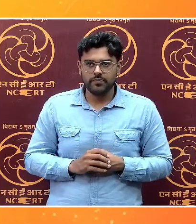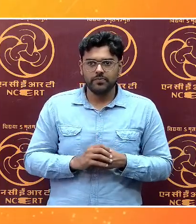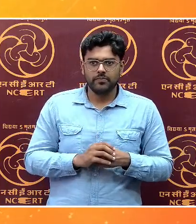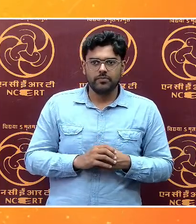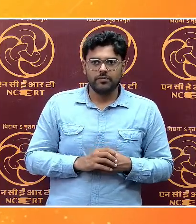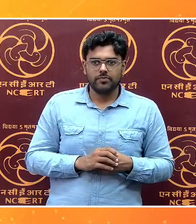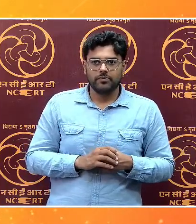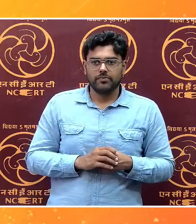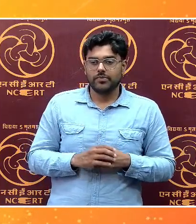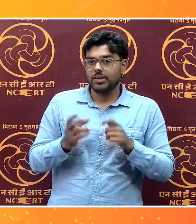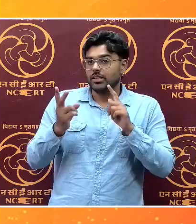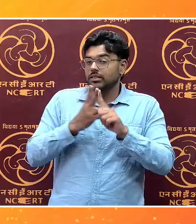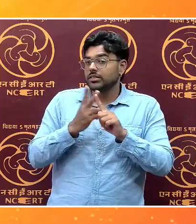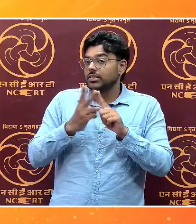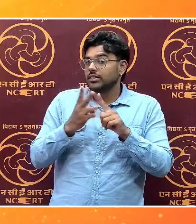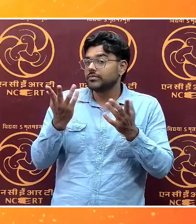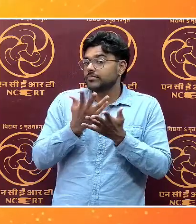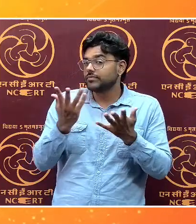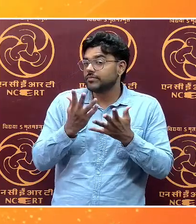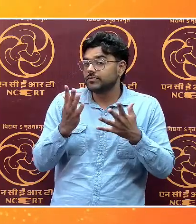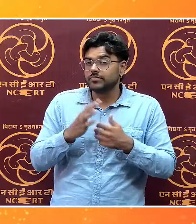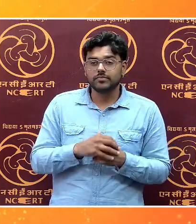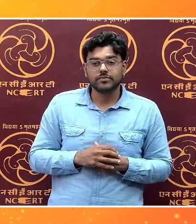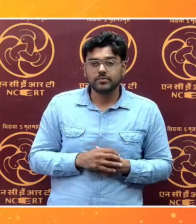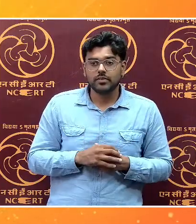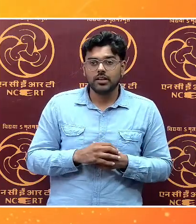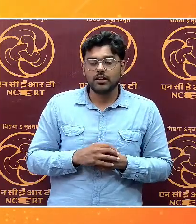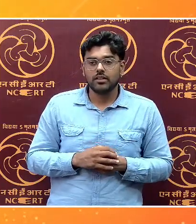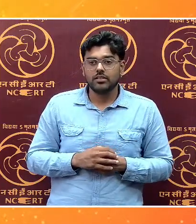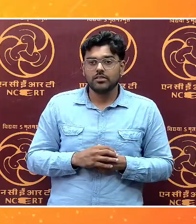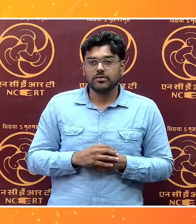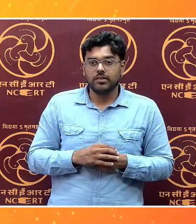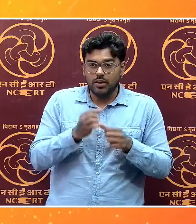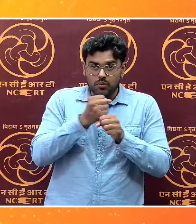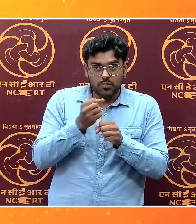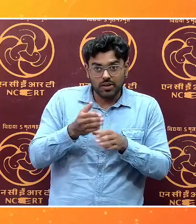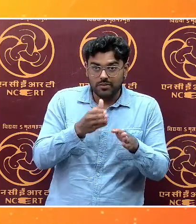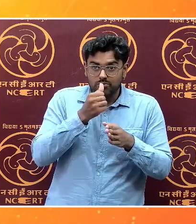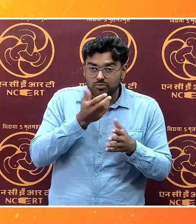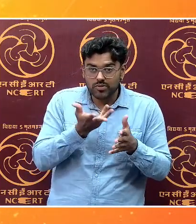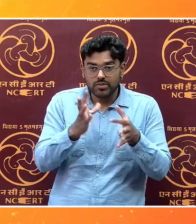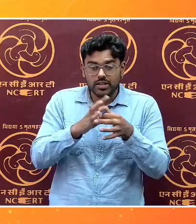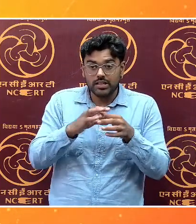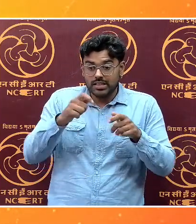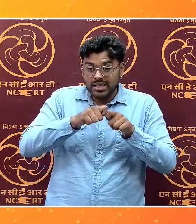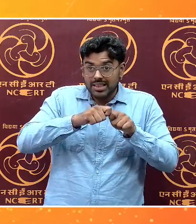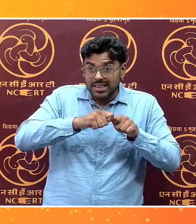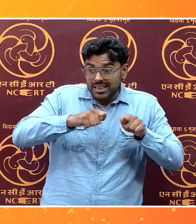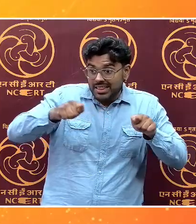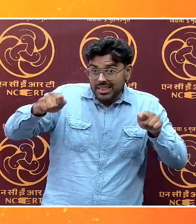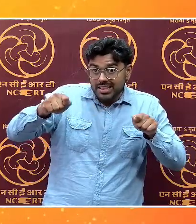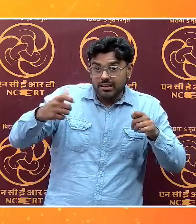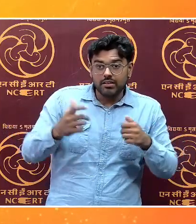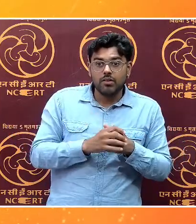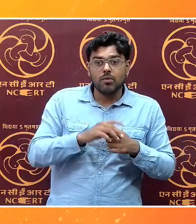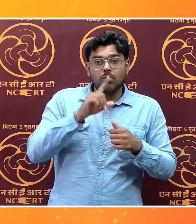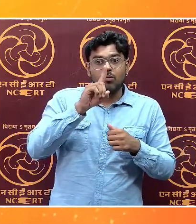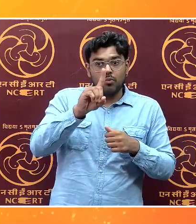And the second important fact about Godavari is that its total length is